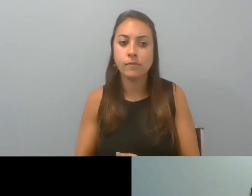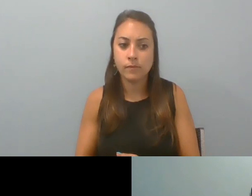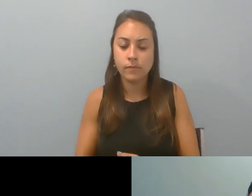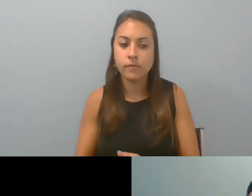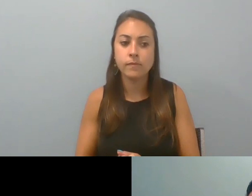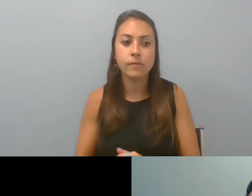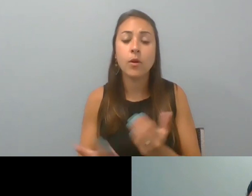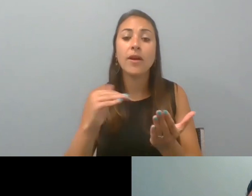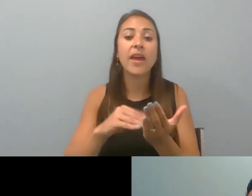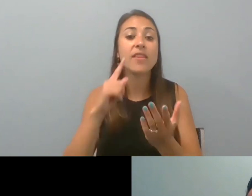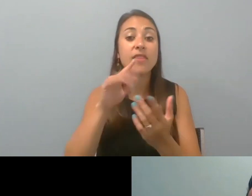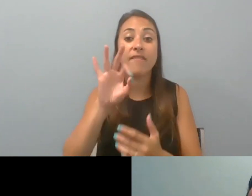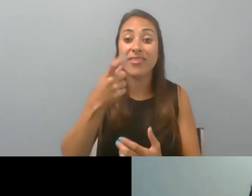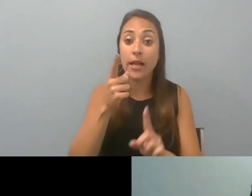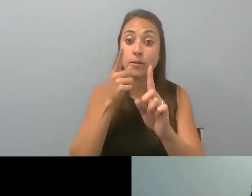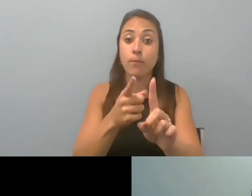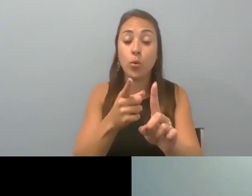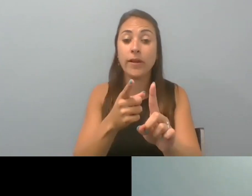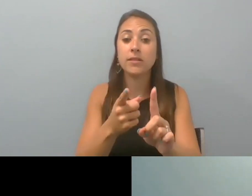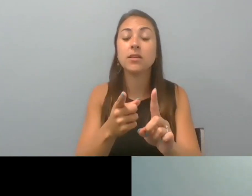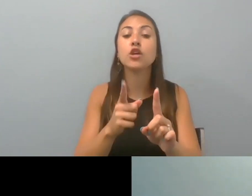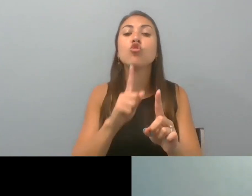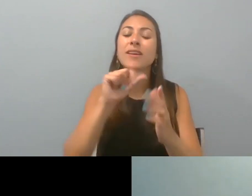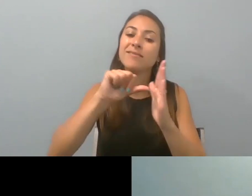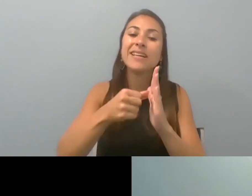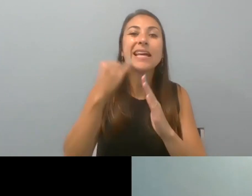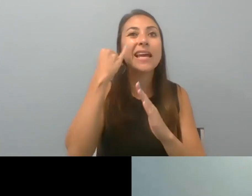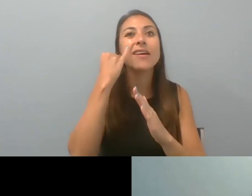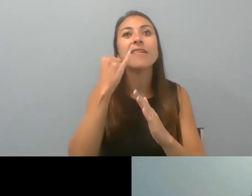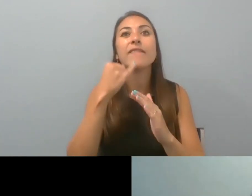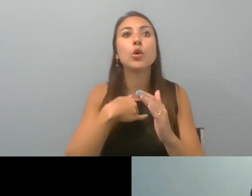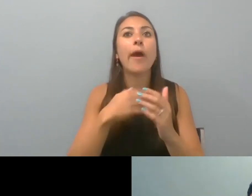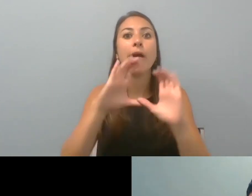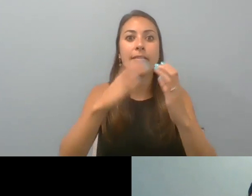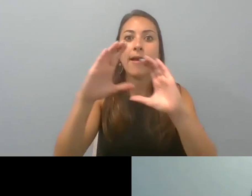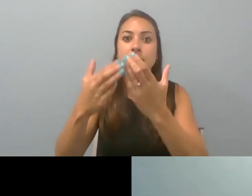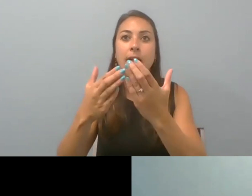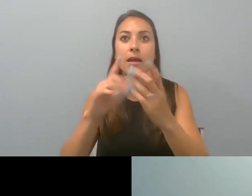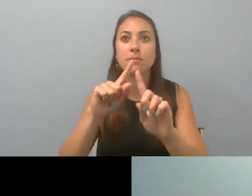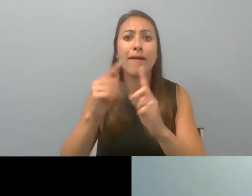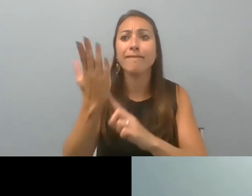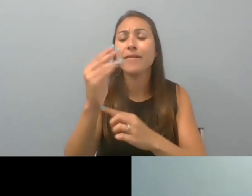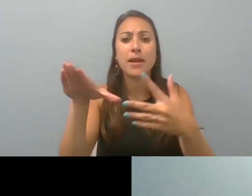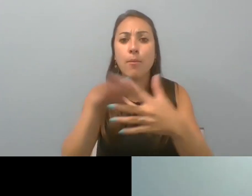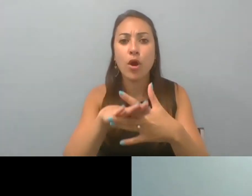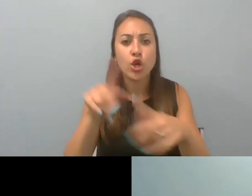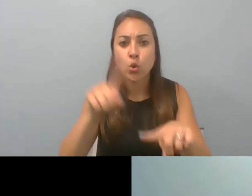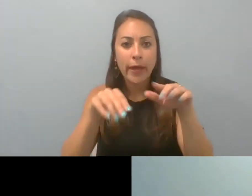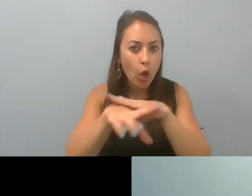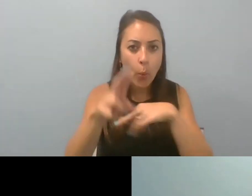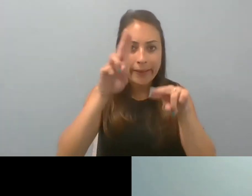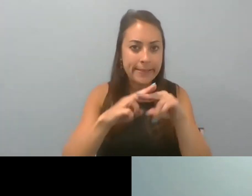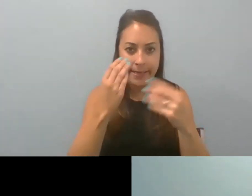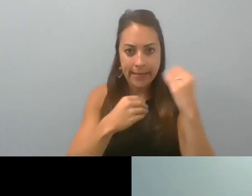quick snack, like a bag of chips and a beverage or a piece of fruit, you could go in and just select those